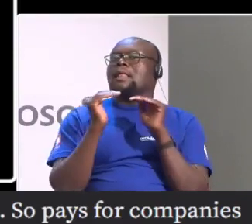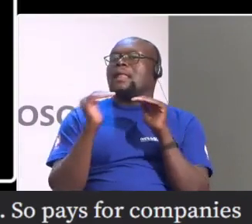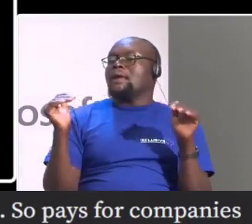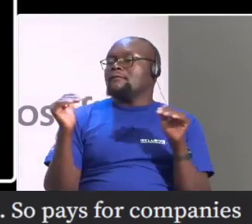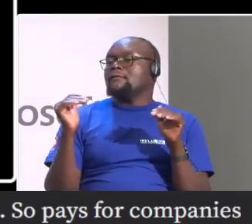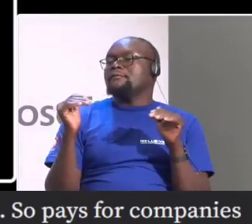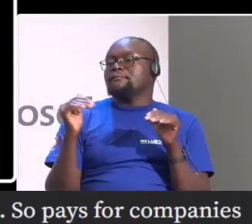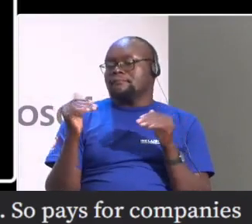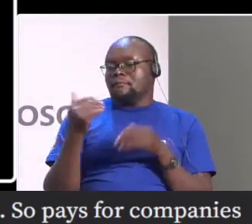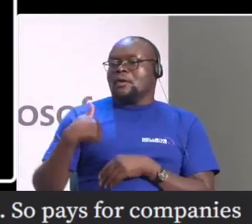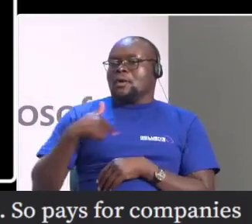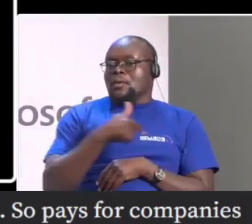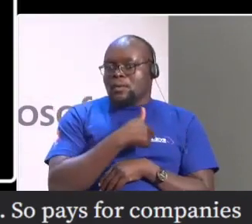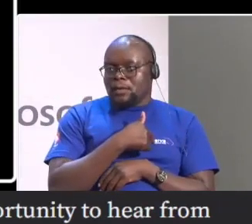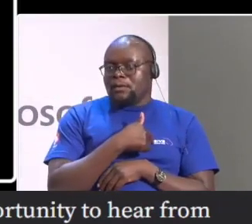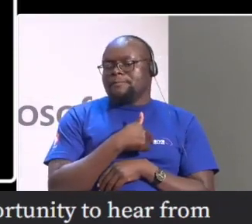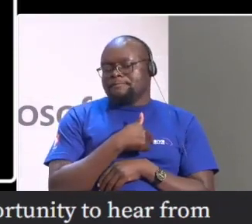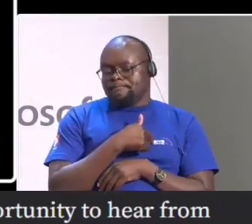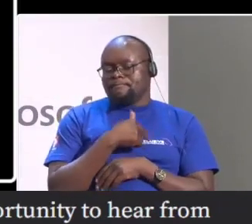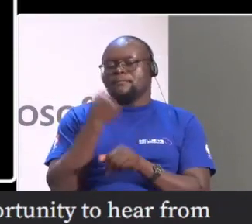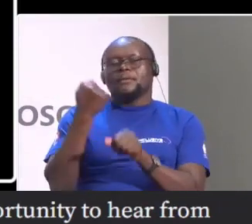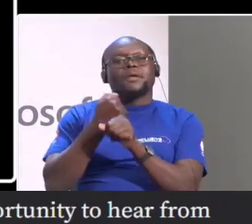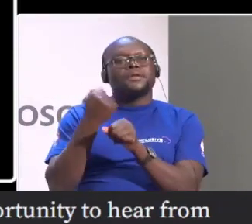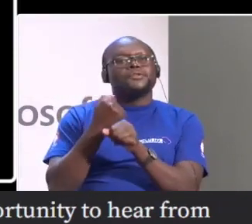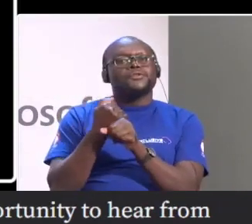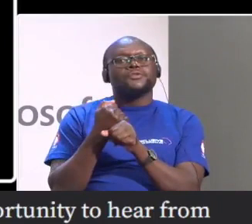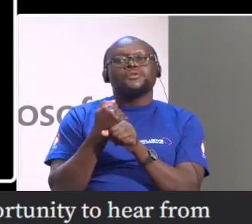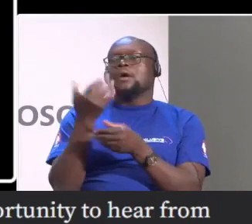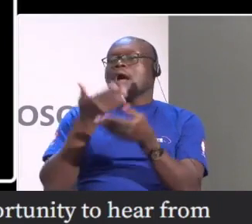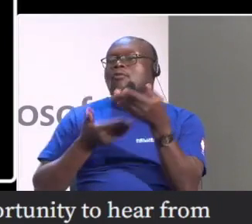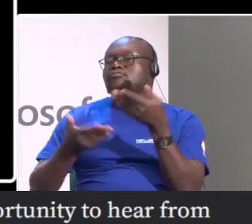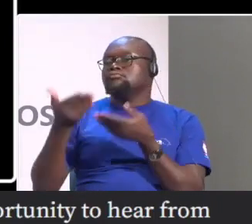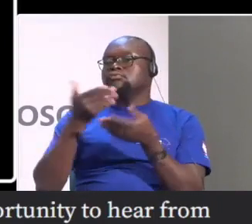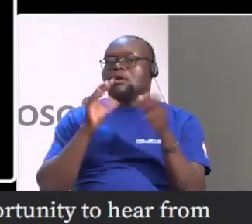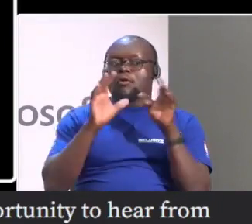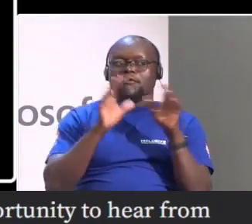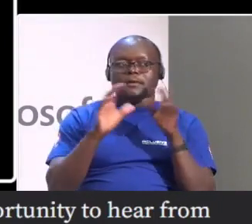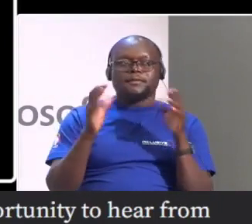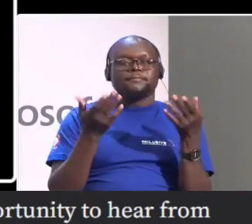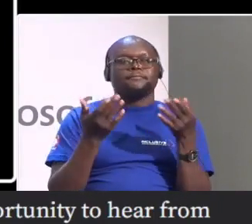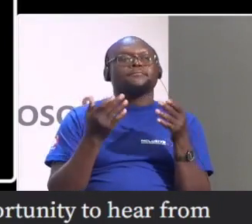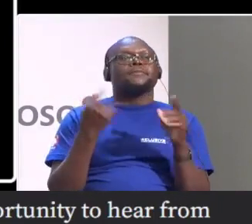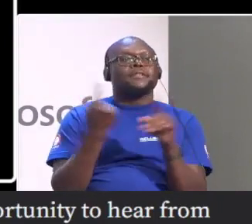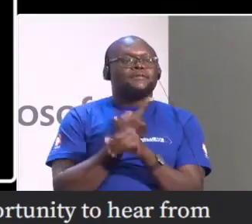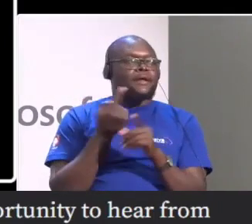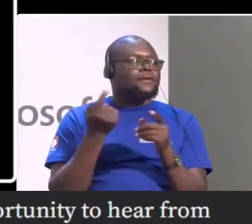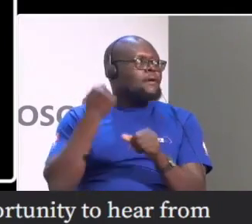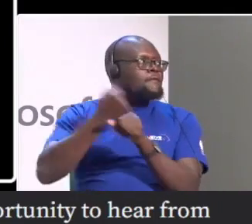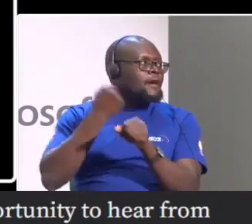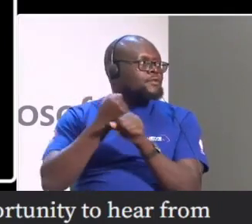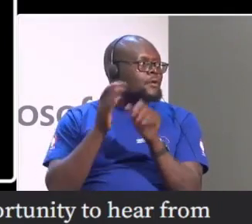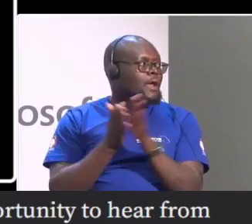reason for that is we want them to open doors, open conversations across different functions